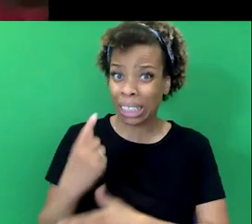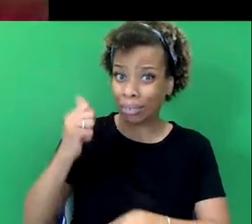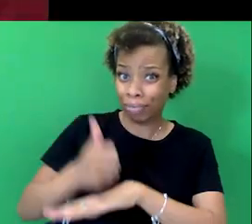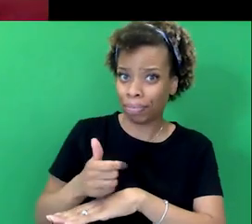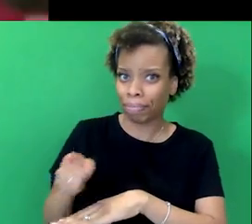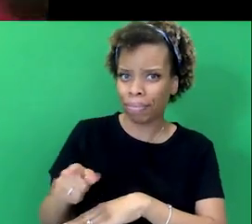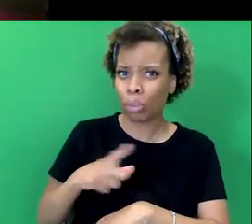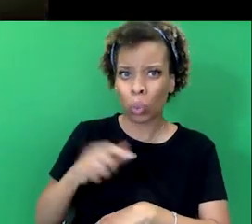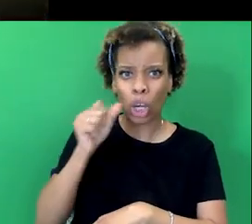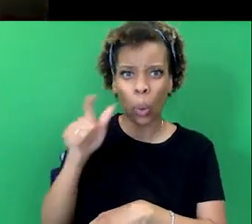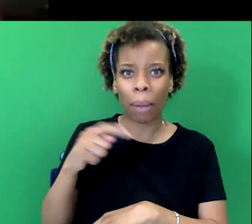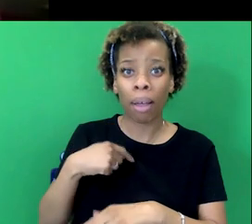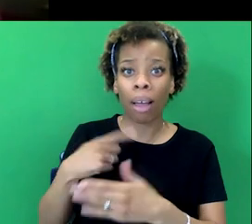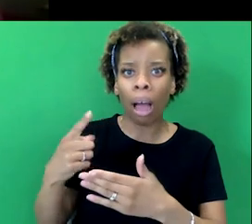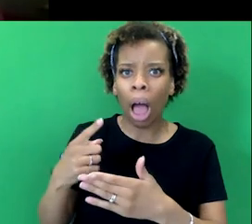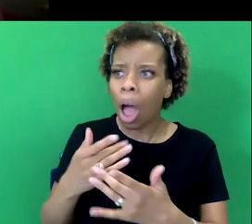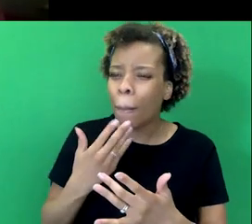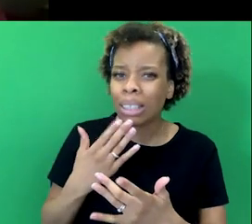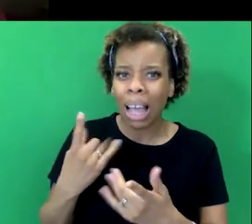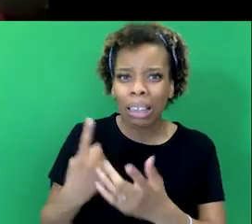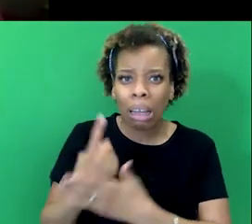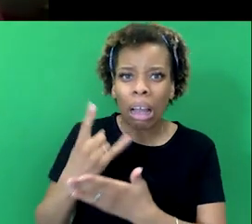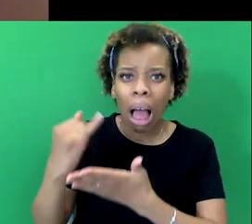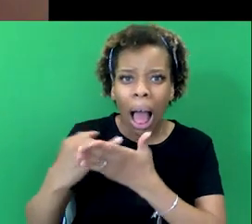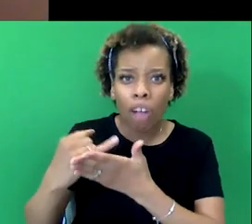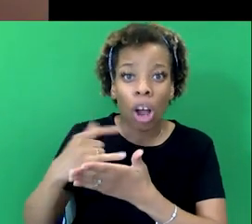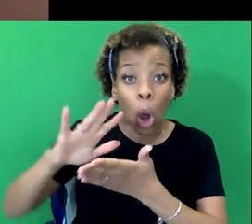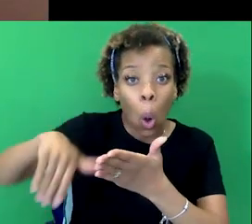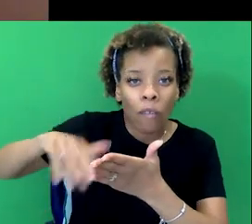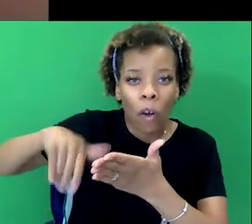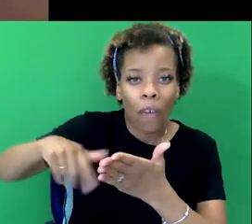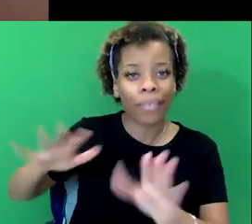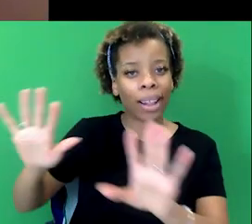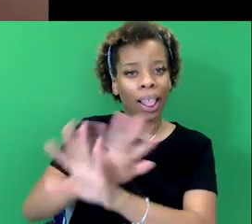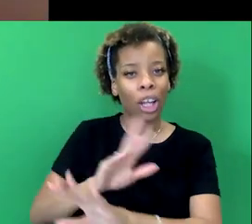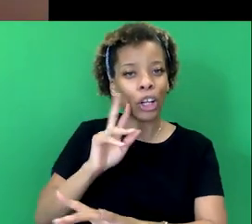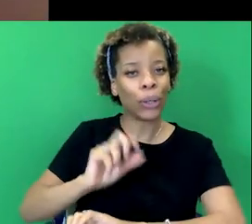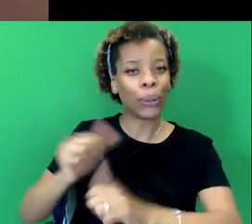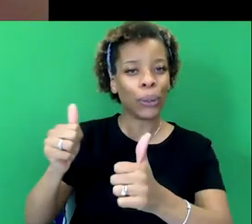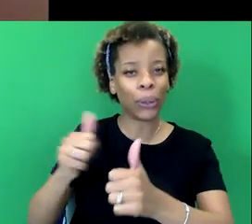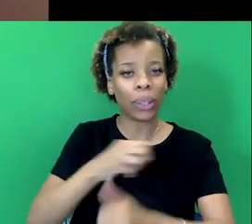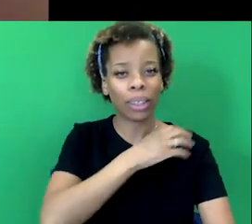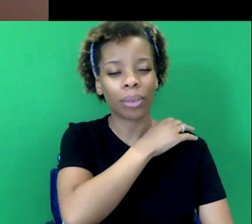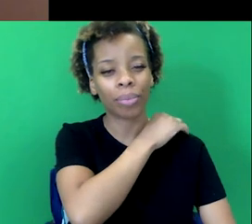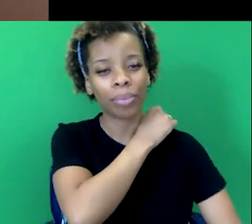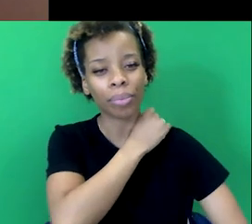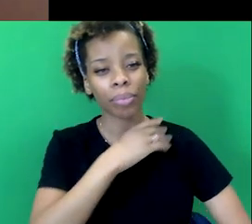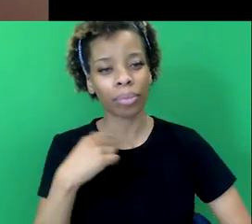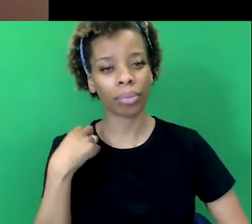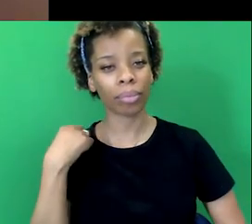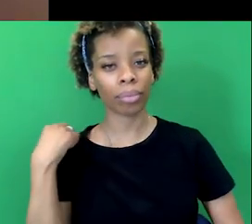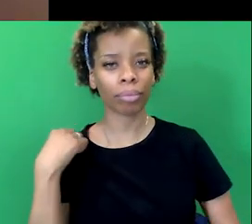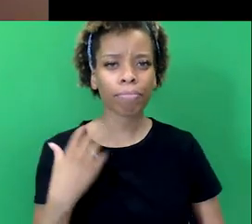knock the sides off? I'd like to talk in response to that about, I don't know if you've seen Mr.